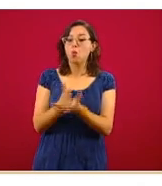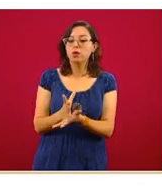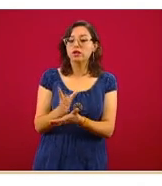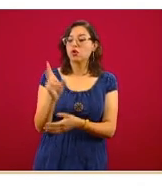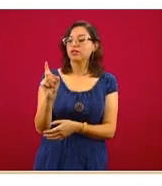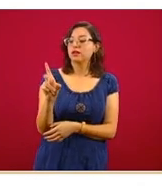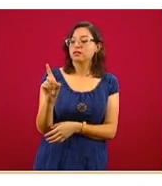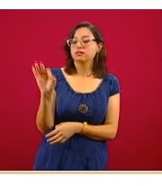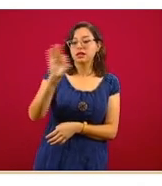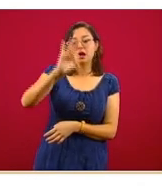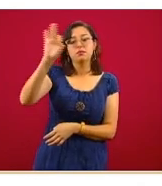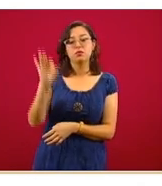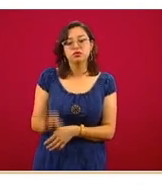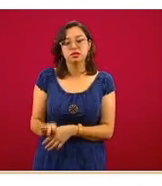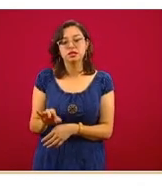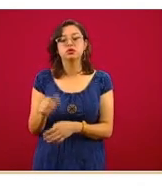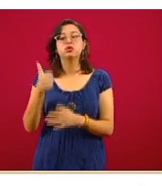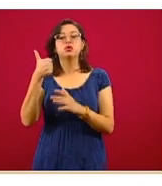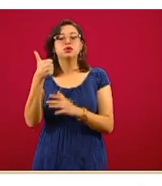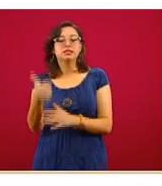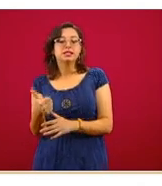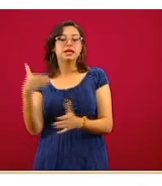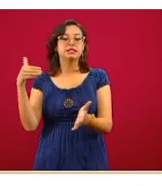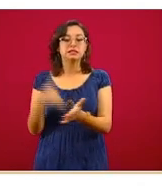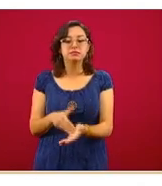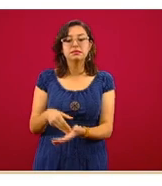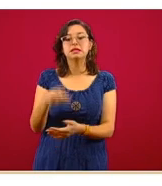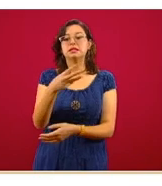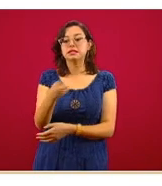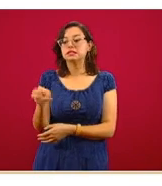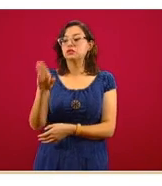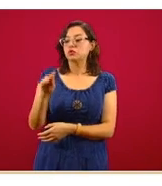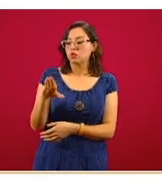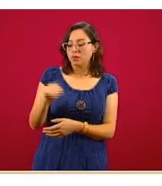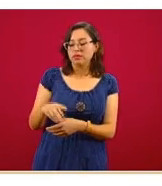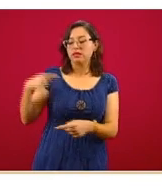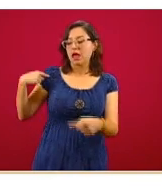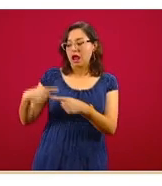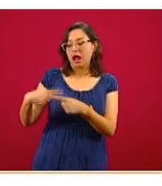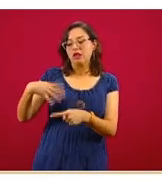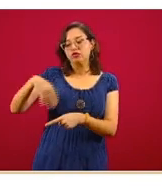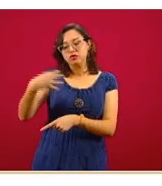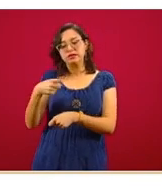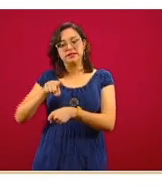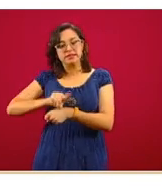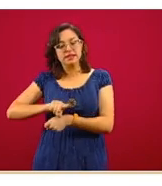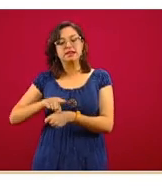1/3 are actually active right now. So we have